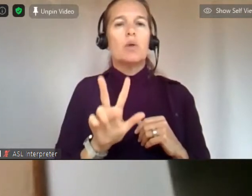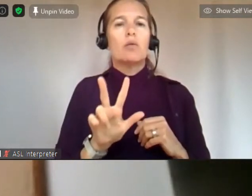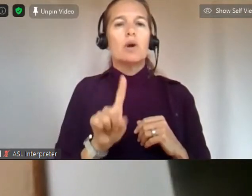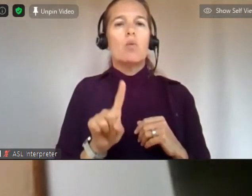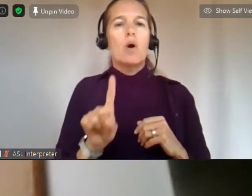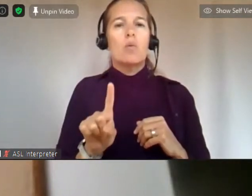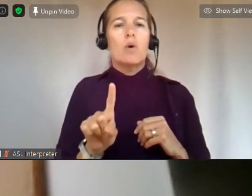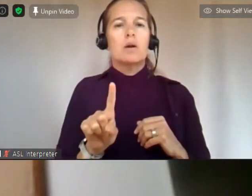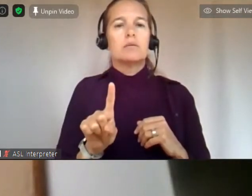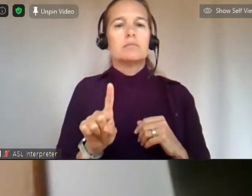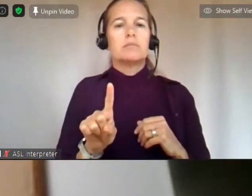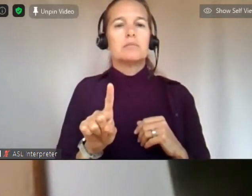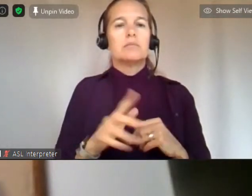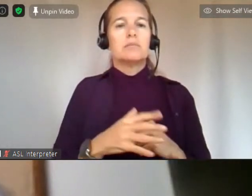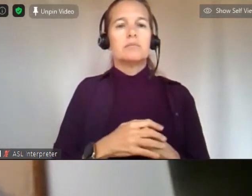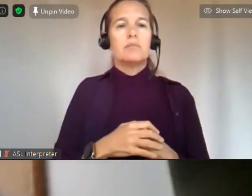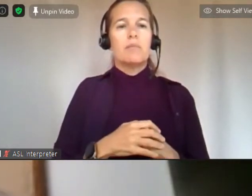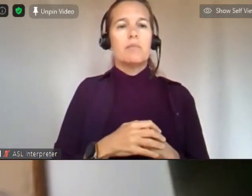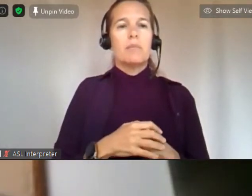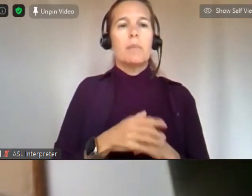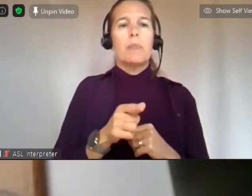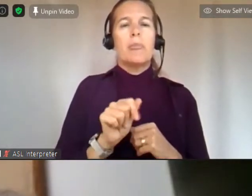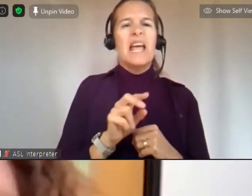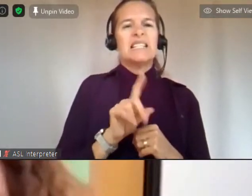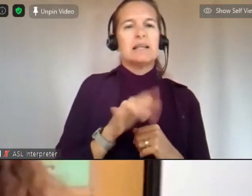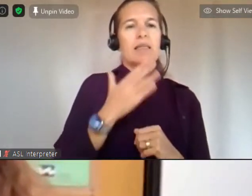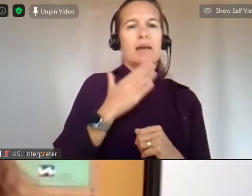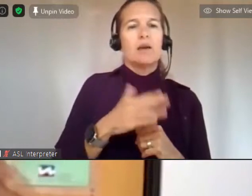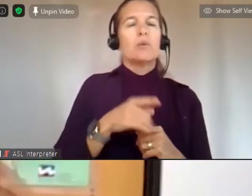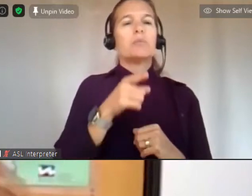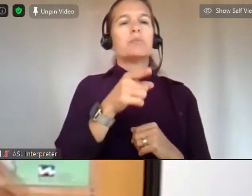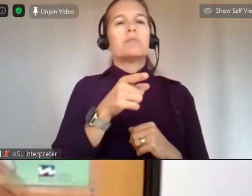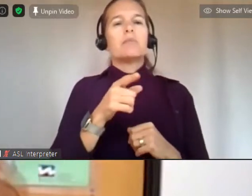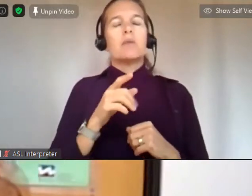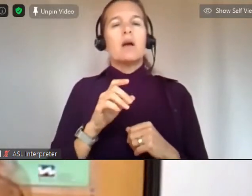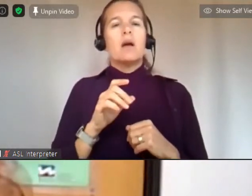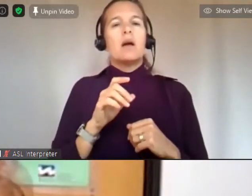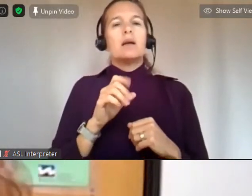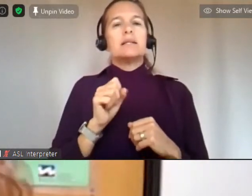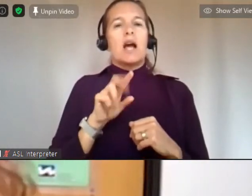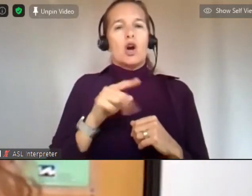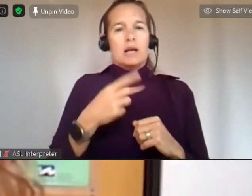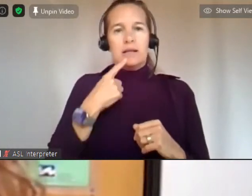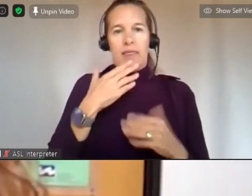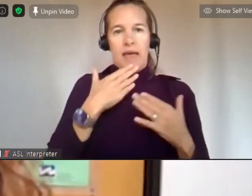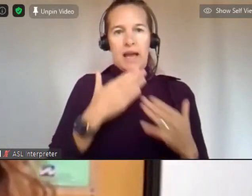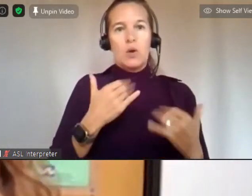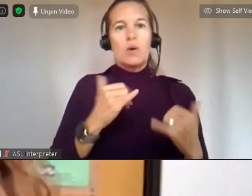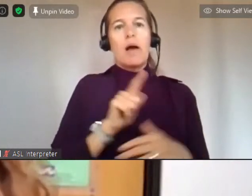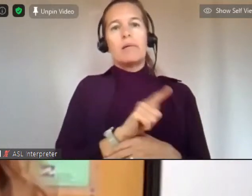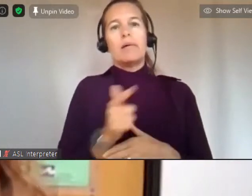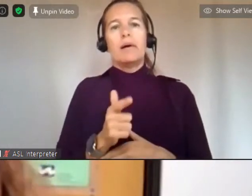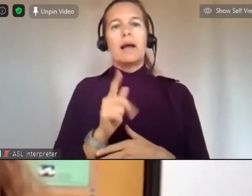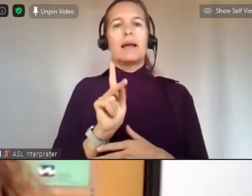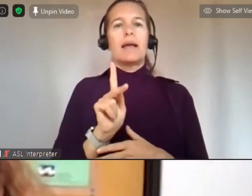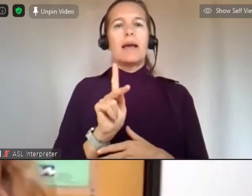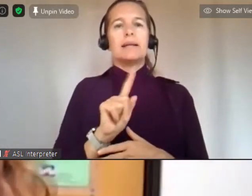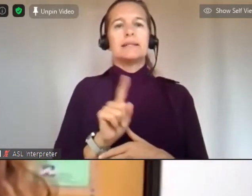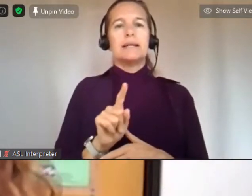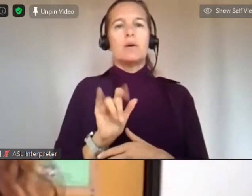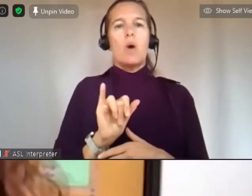707-472-2311. Thank you. Thank you, Carmel. Next up, we'll move over to KZYX. Sarah